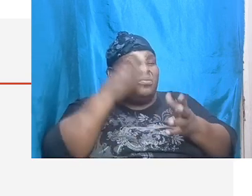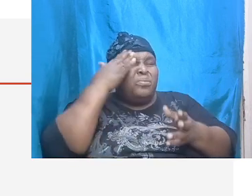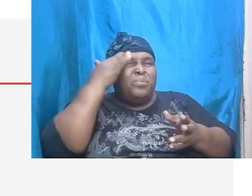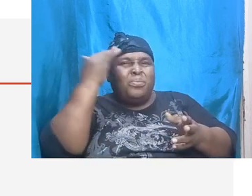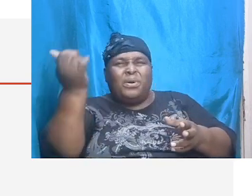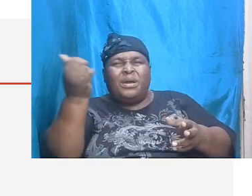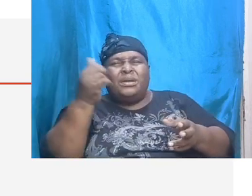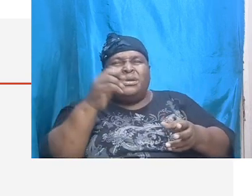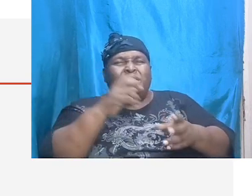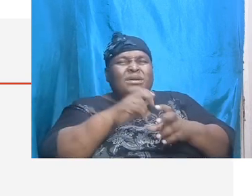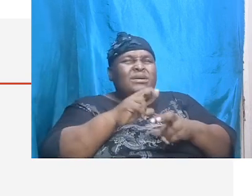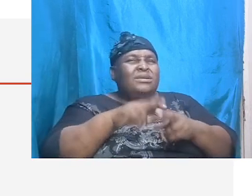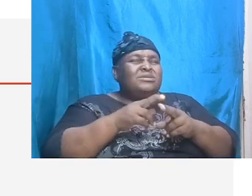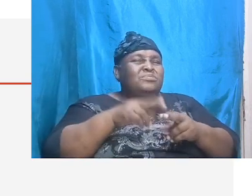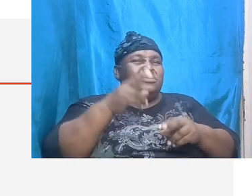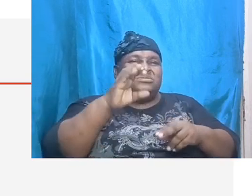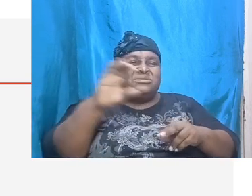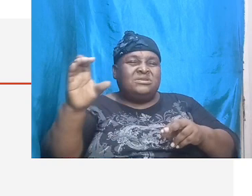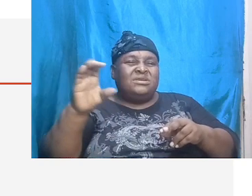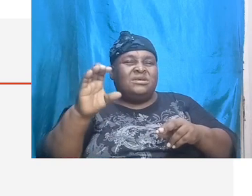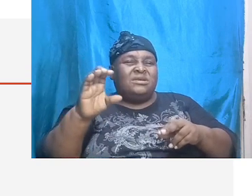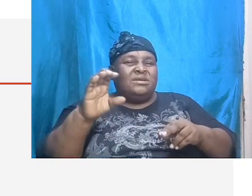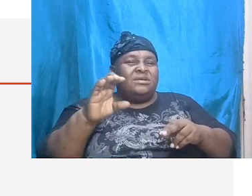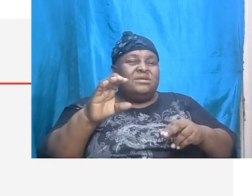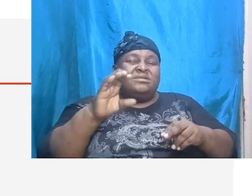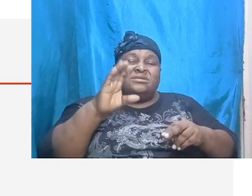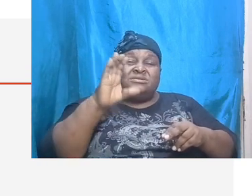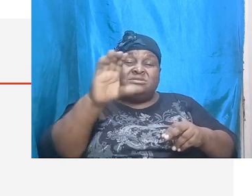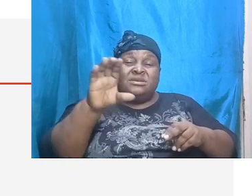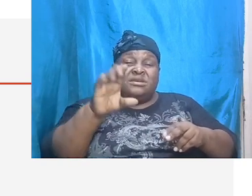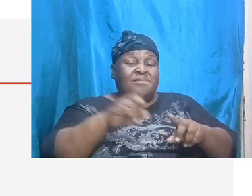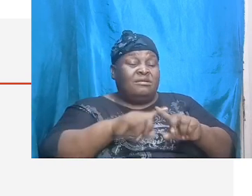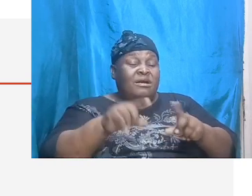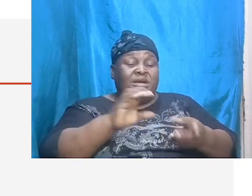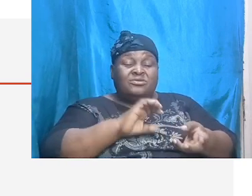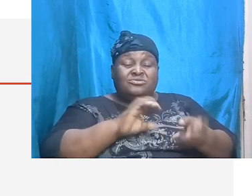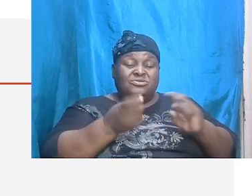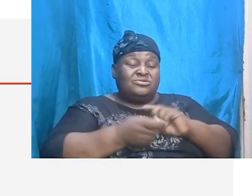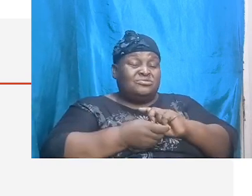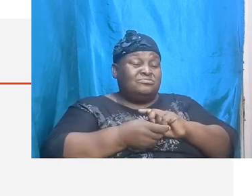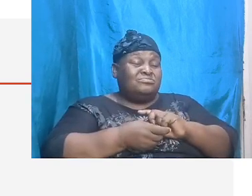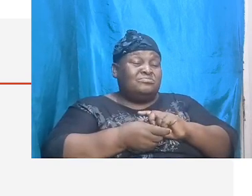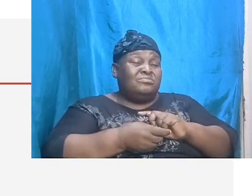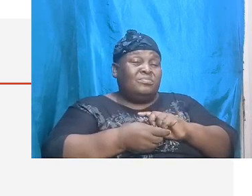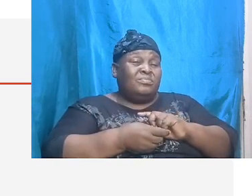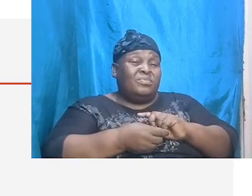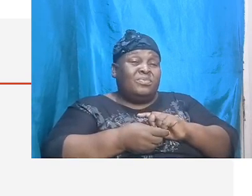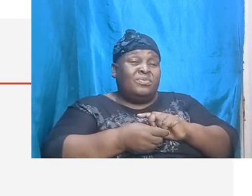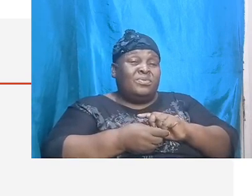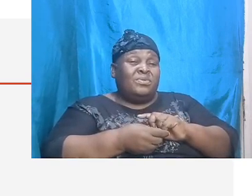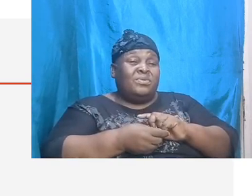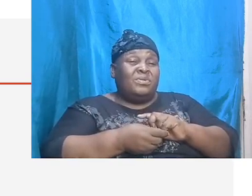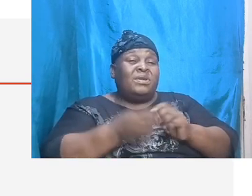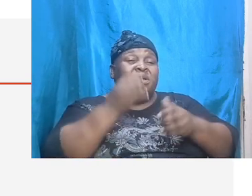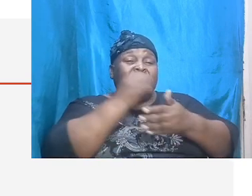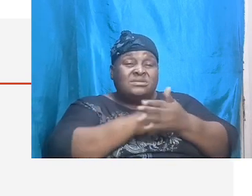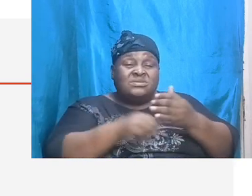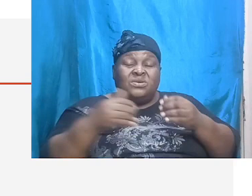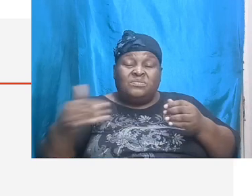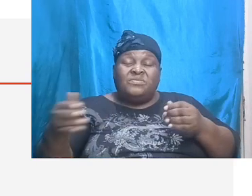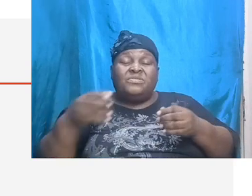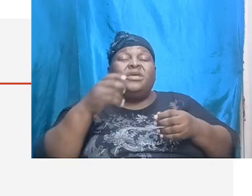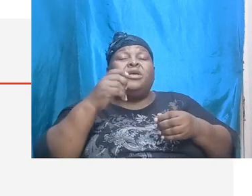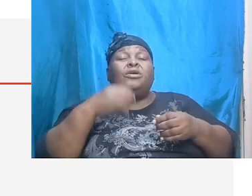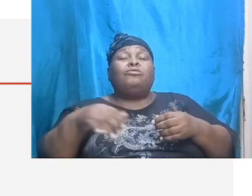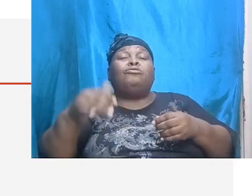mx plus c. The c is constant. It does not change. If you plug that c in, it does not change. It means then that there is something wrong